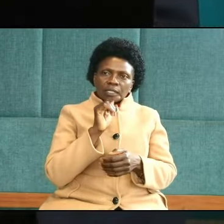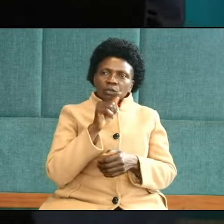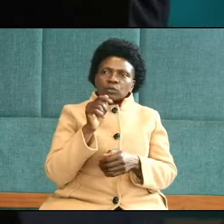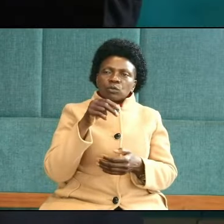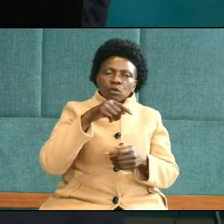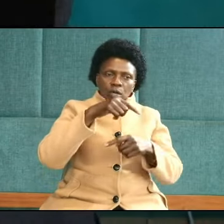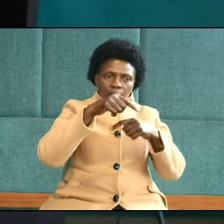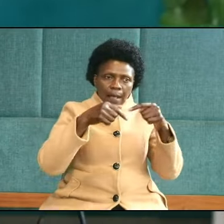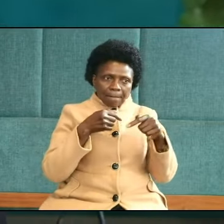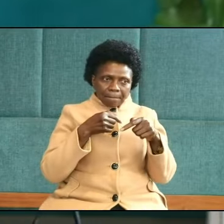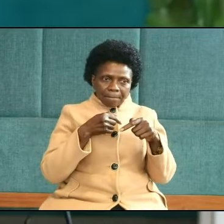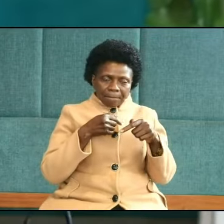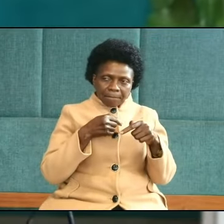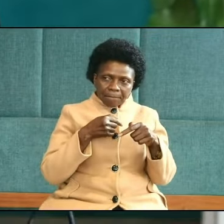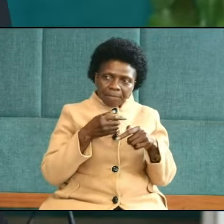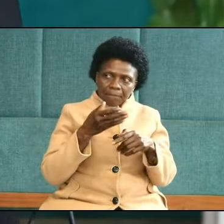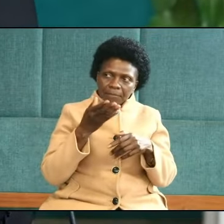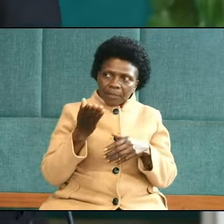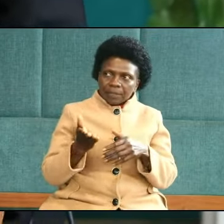to come and sing.